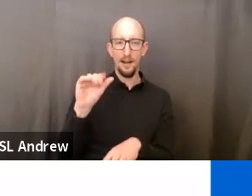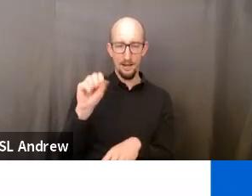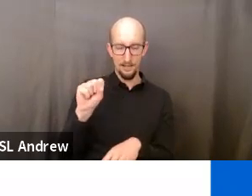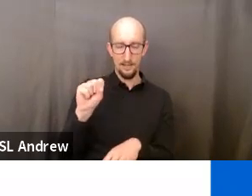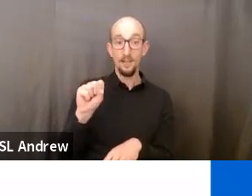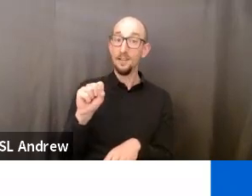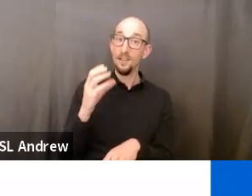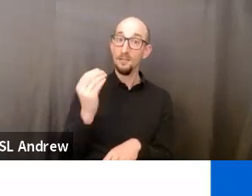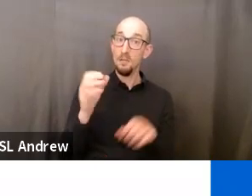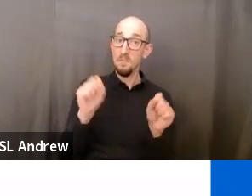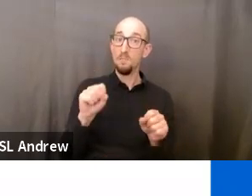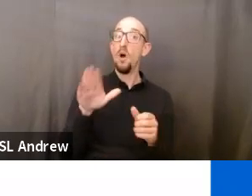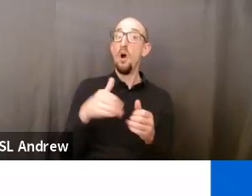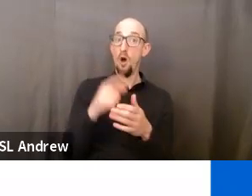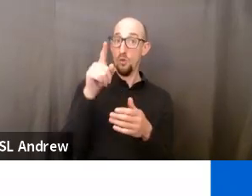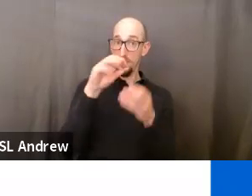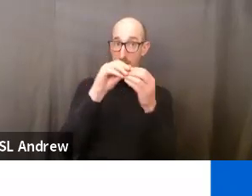to change.